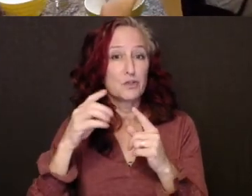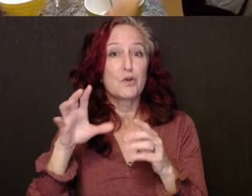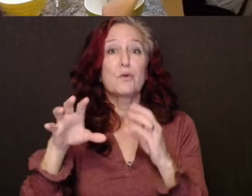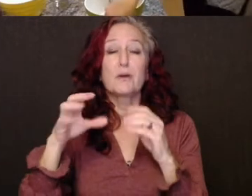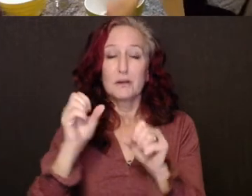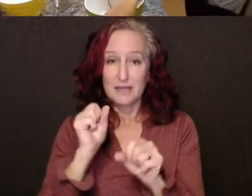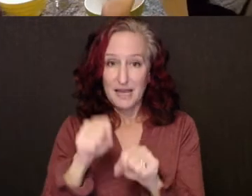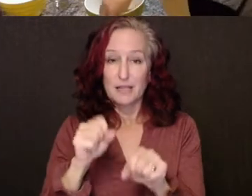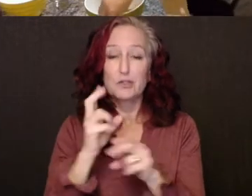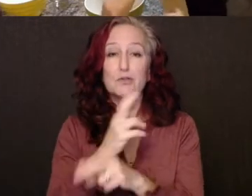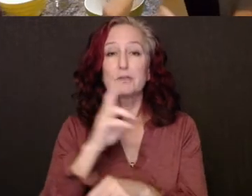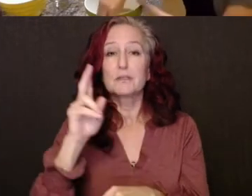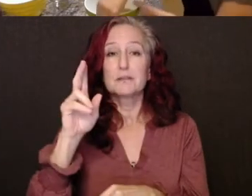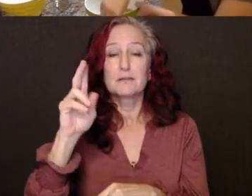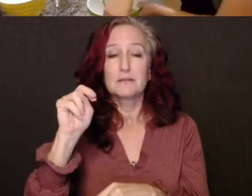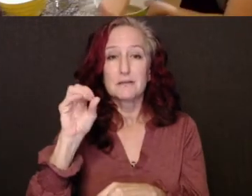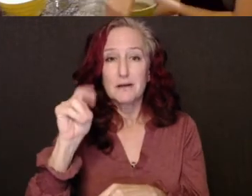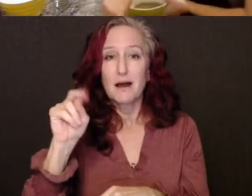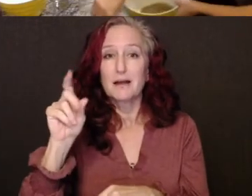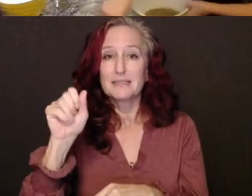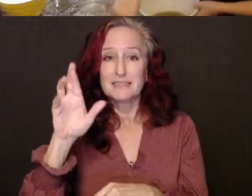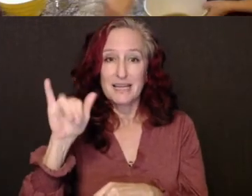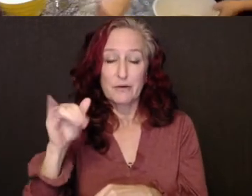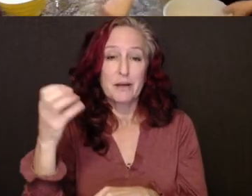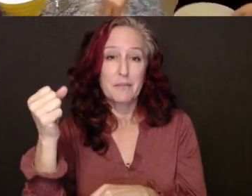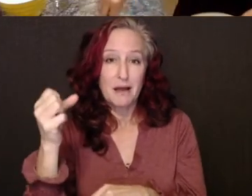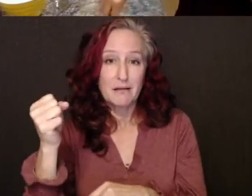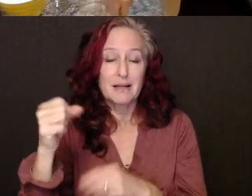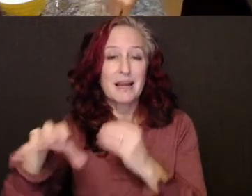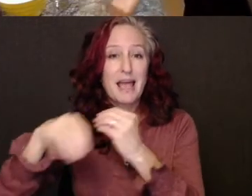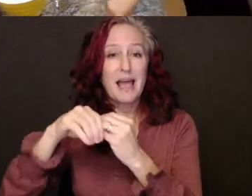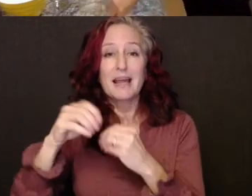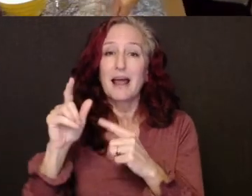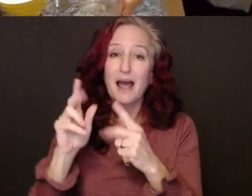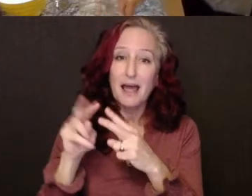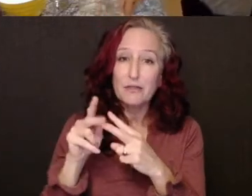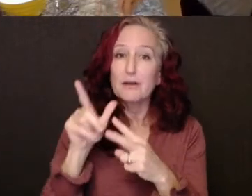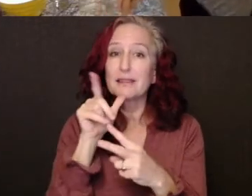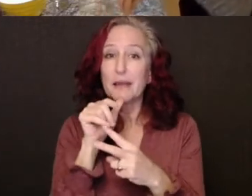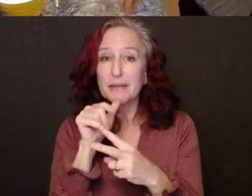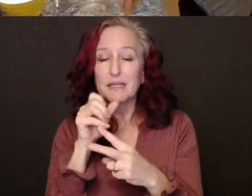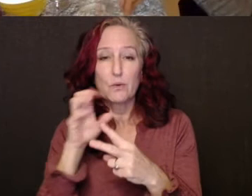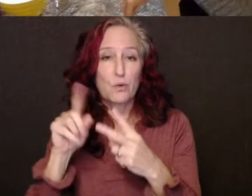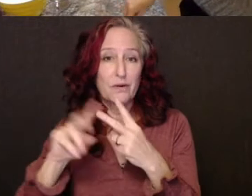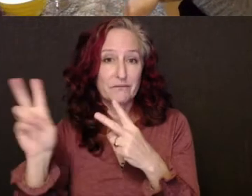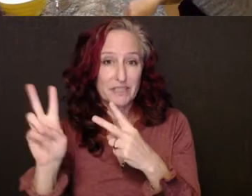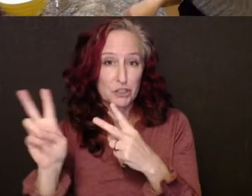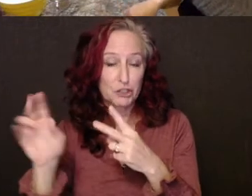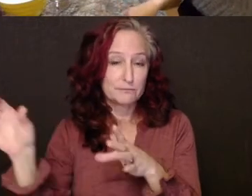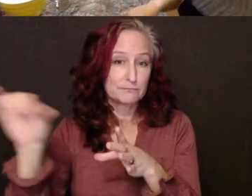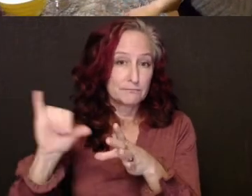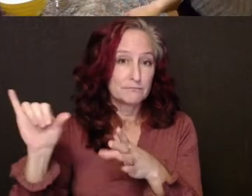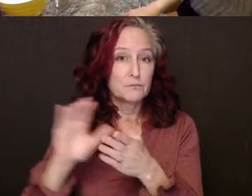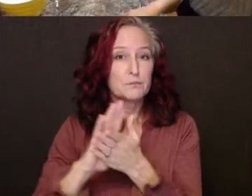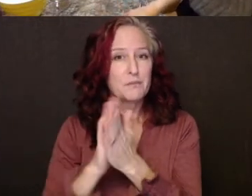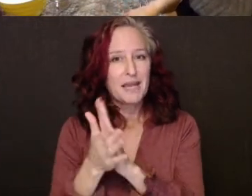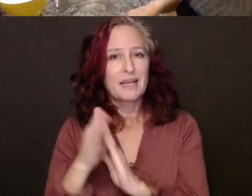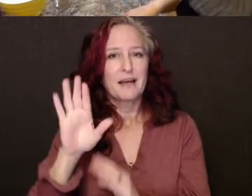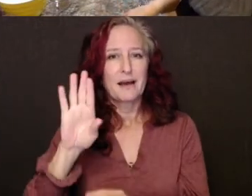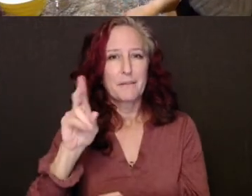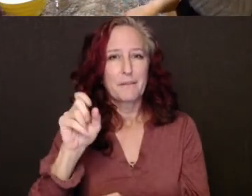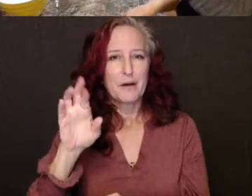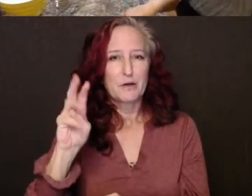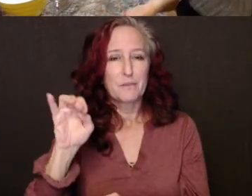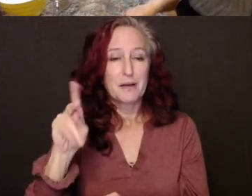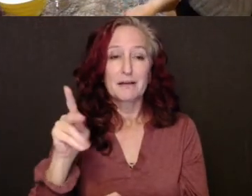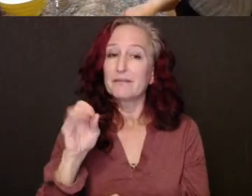echo. Joanna basically had a question about the chemistry of non-dairy milks and vinegar, so you can still make buttermilk by mixing any non-dairy milk